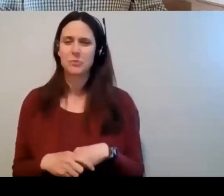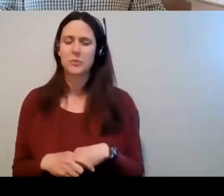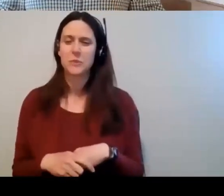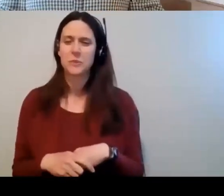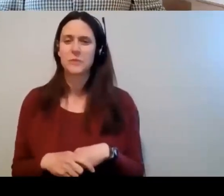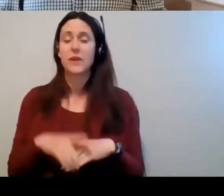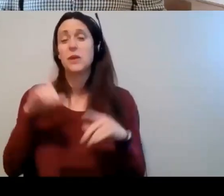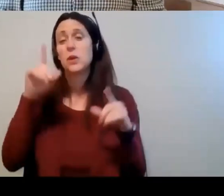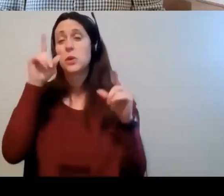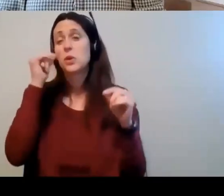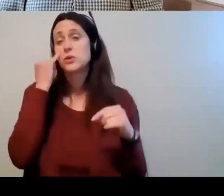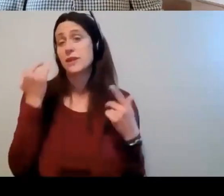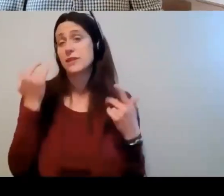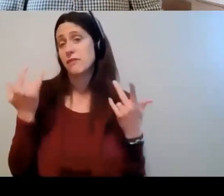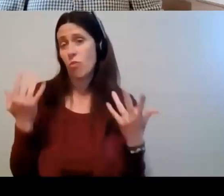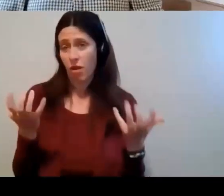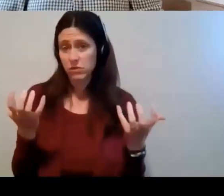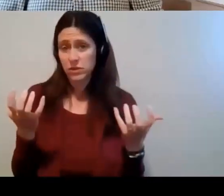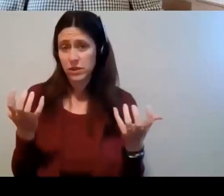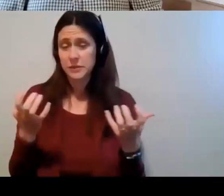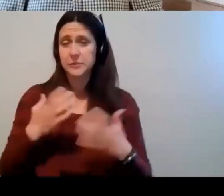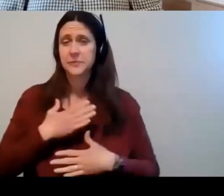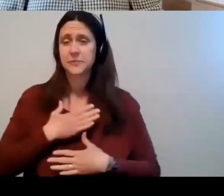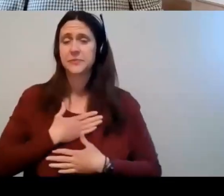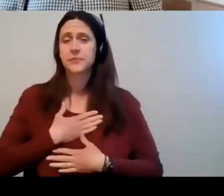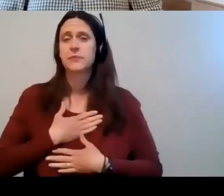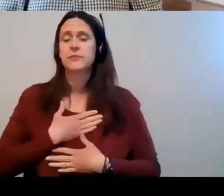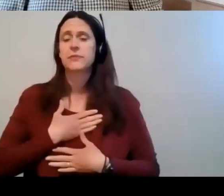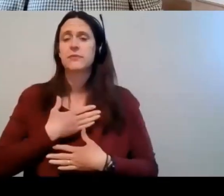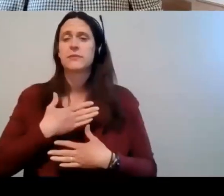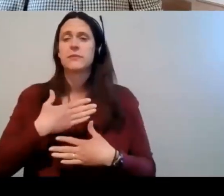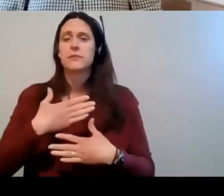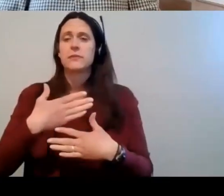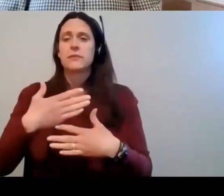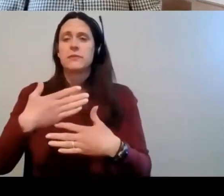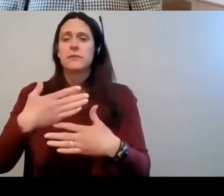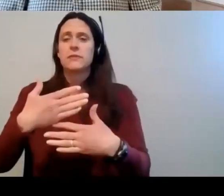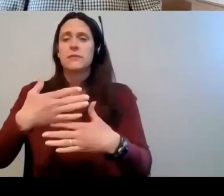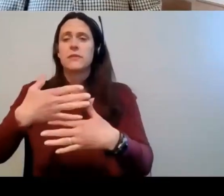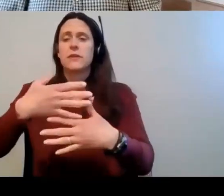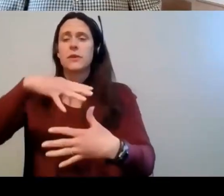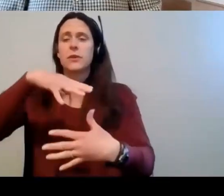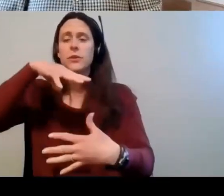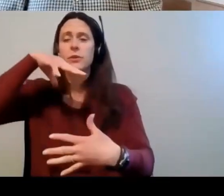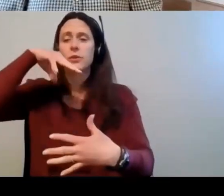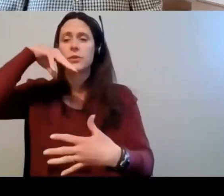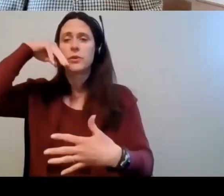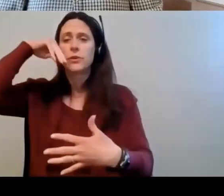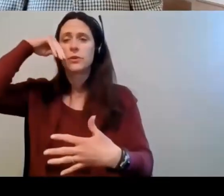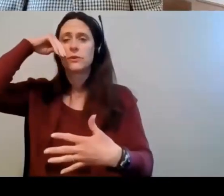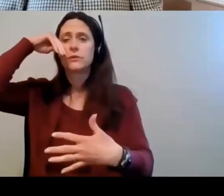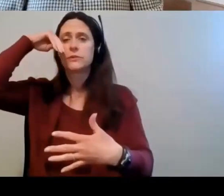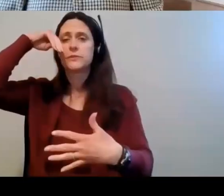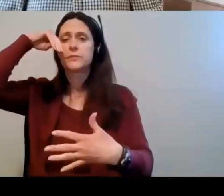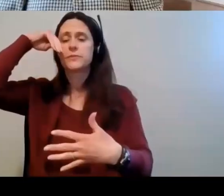Close your eyes if you feel comfortable, and take a slow, smooth breath in through your nose,